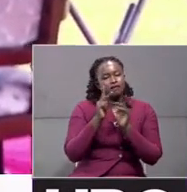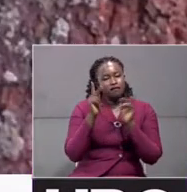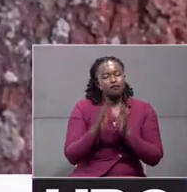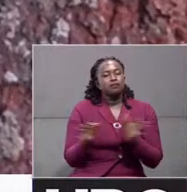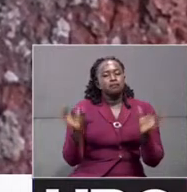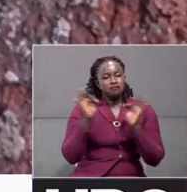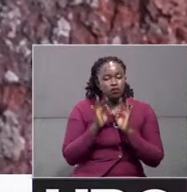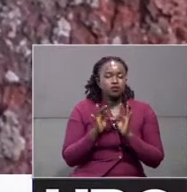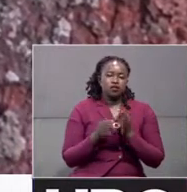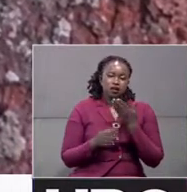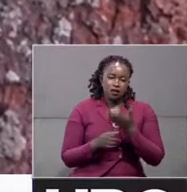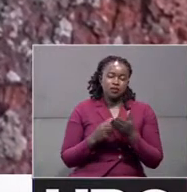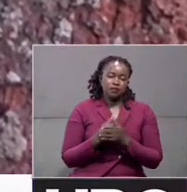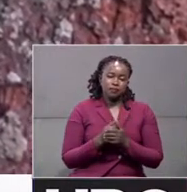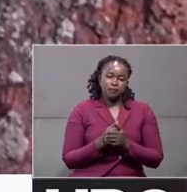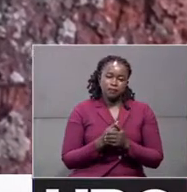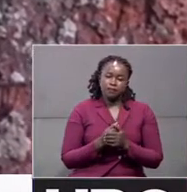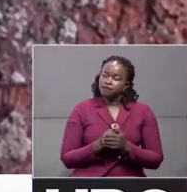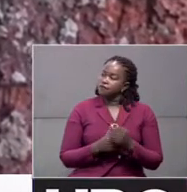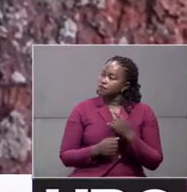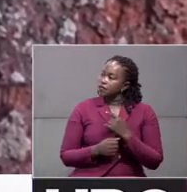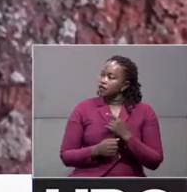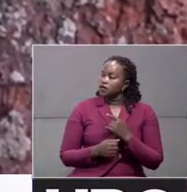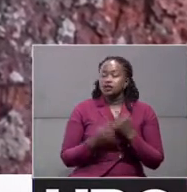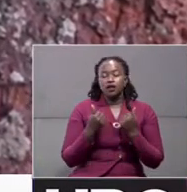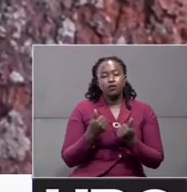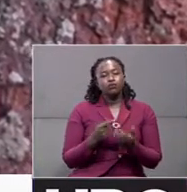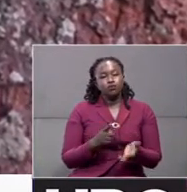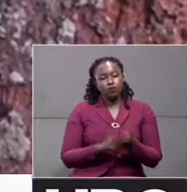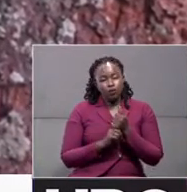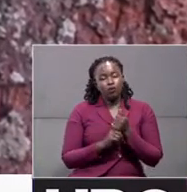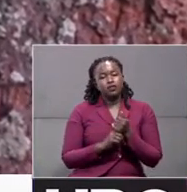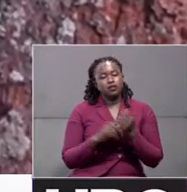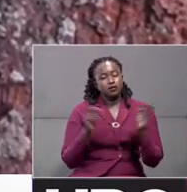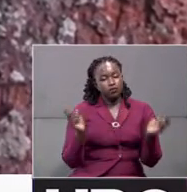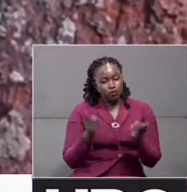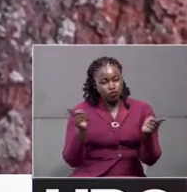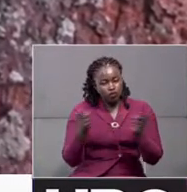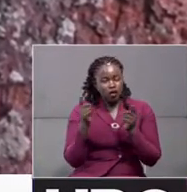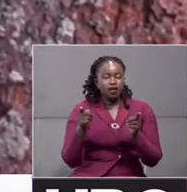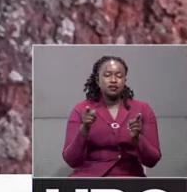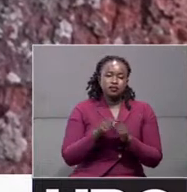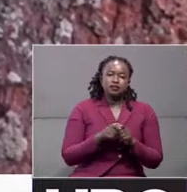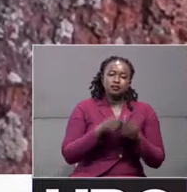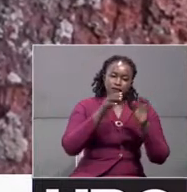benefits. Gafuna ebyokulunda, gafuna ebyokulima.